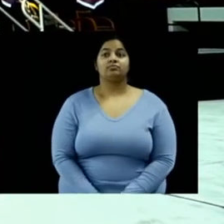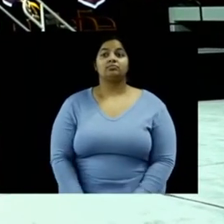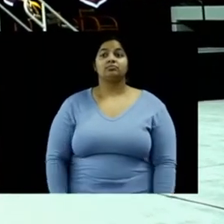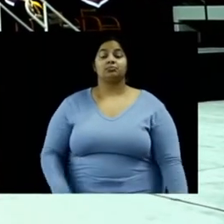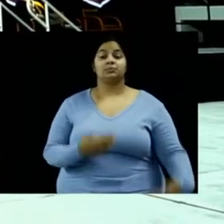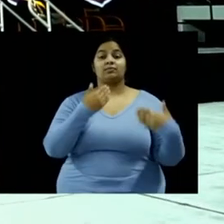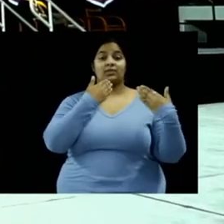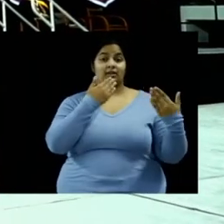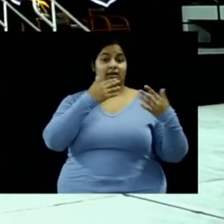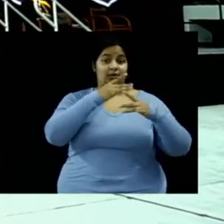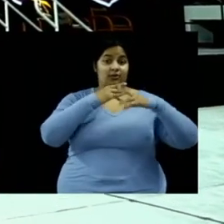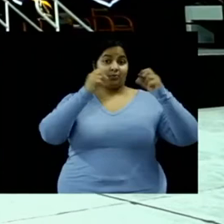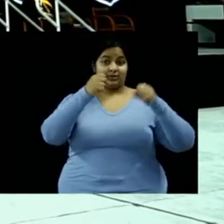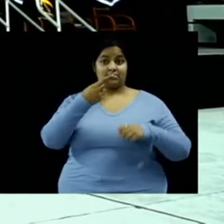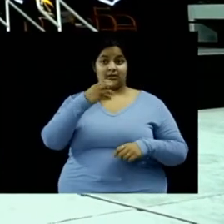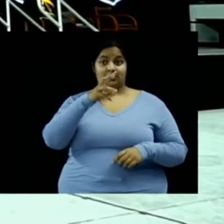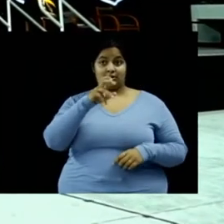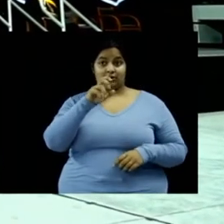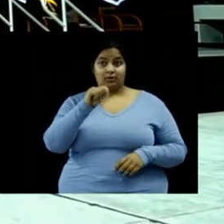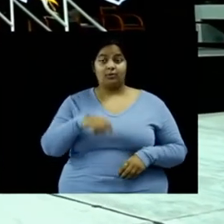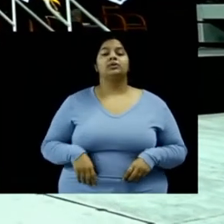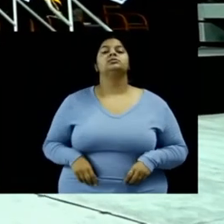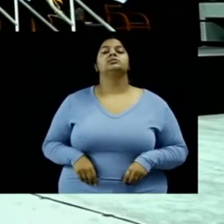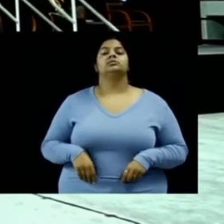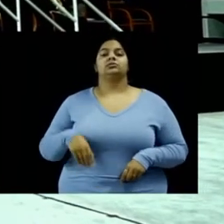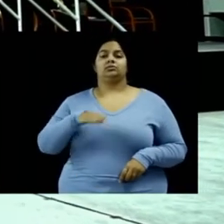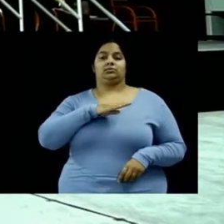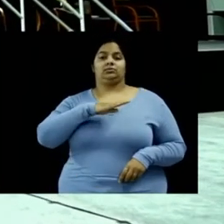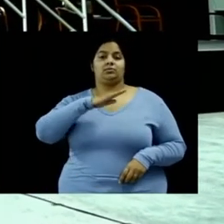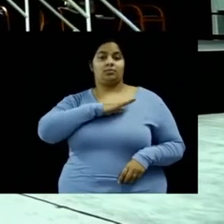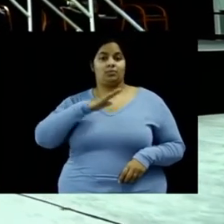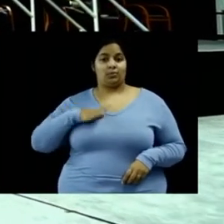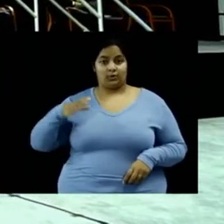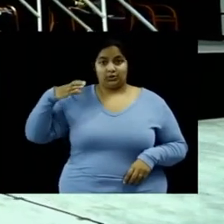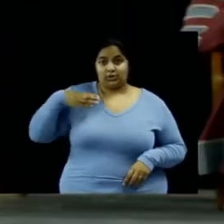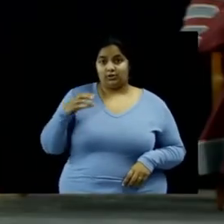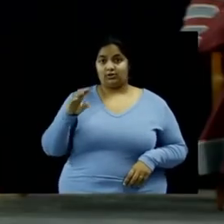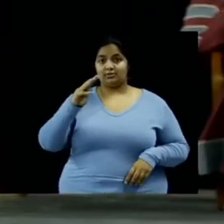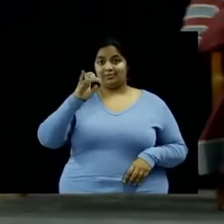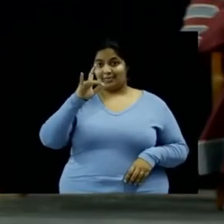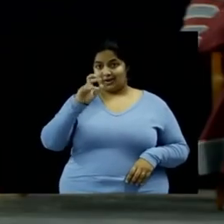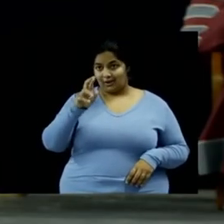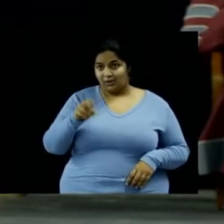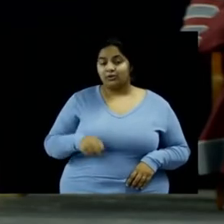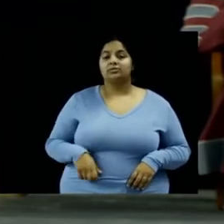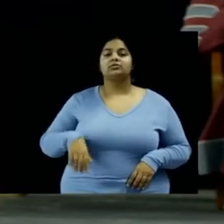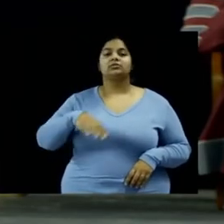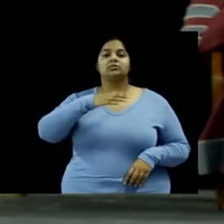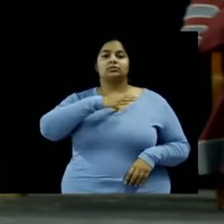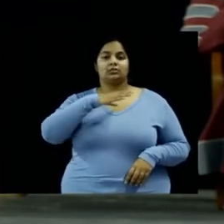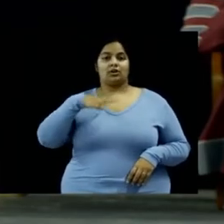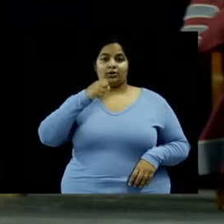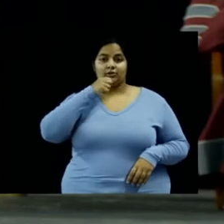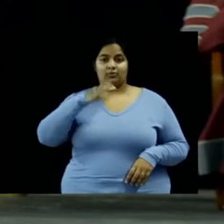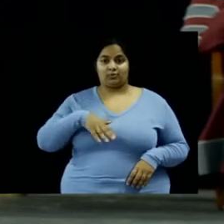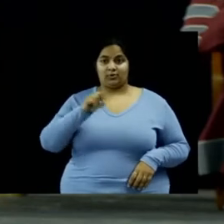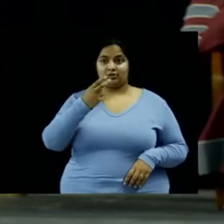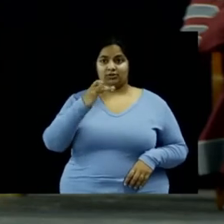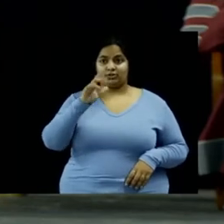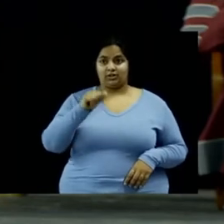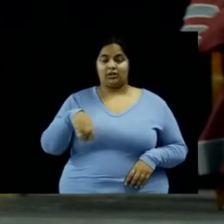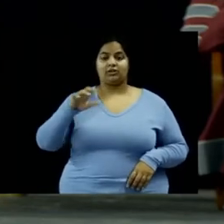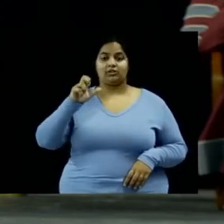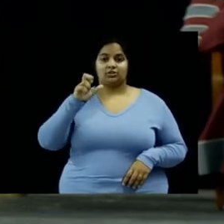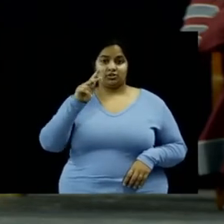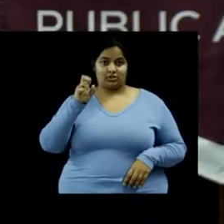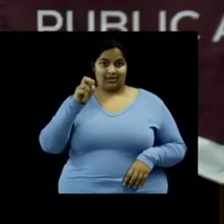Thank you, President Hewitt, Board Chair Regent Myers, Congresswoman Sheila Jackson Lee, and Congressman